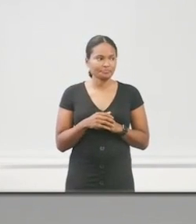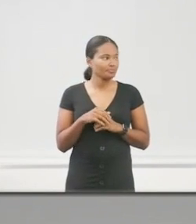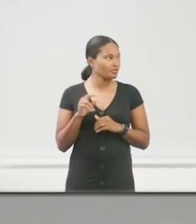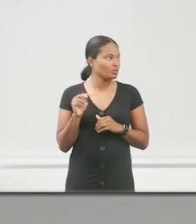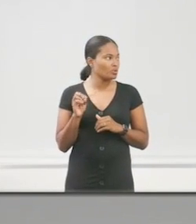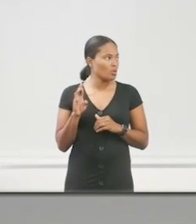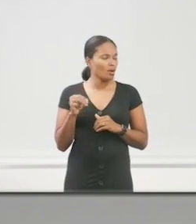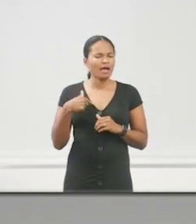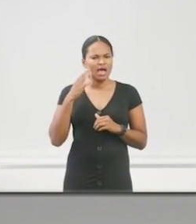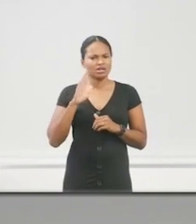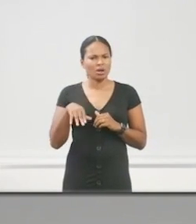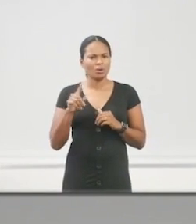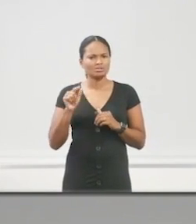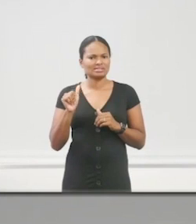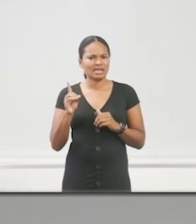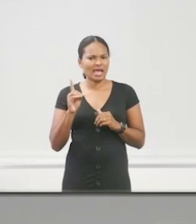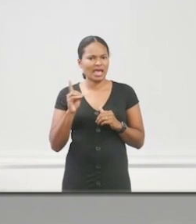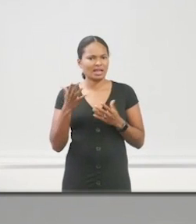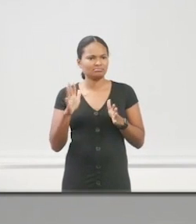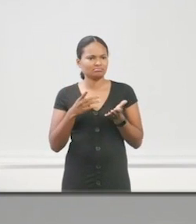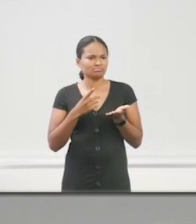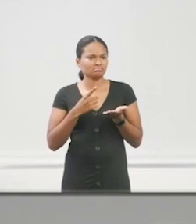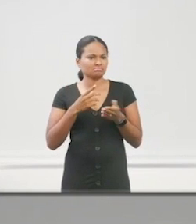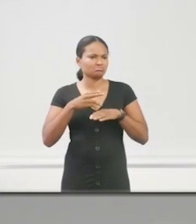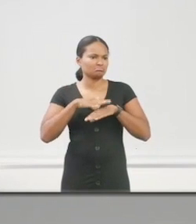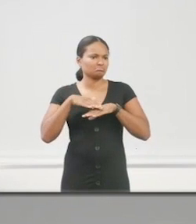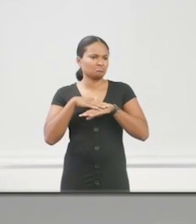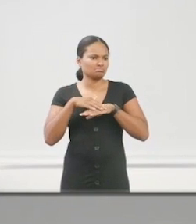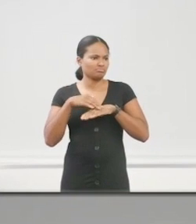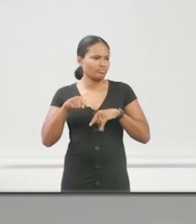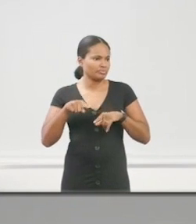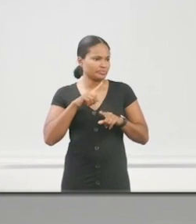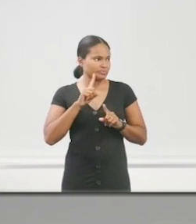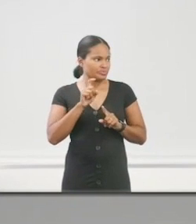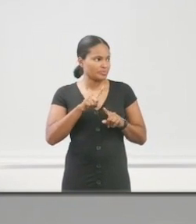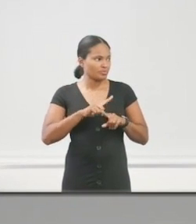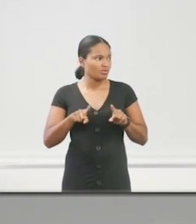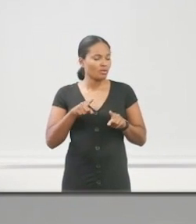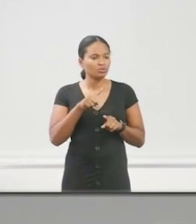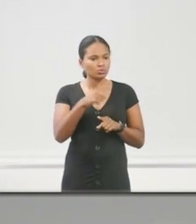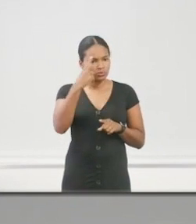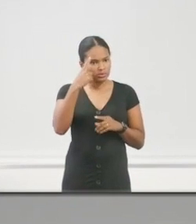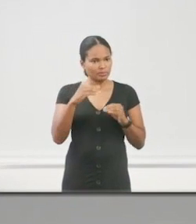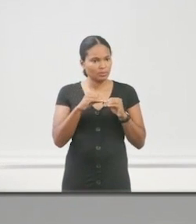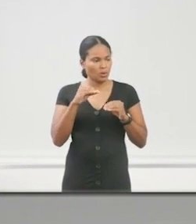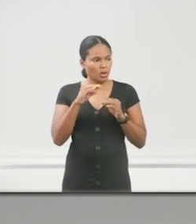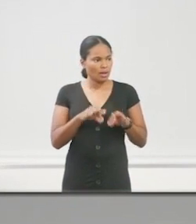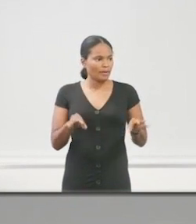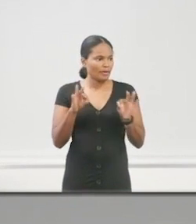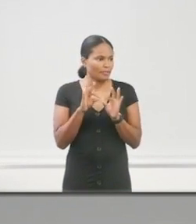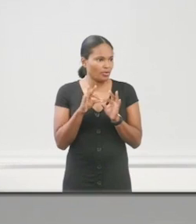to ask this question in a way that, Shar, I want you to answer first, and then Tad, but what do you think is more important